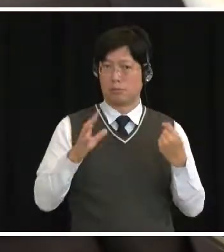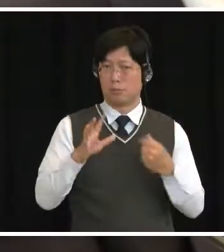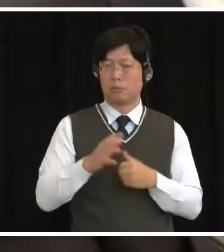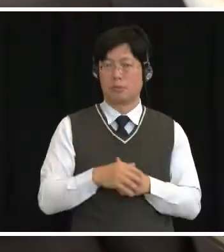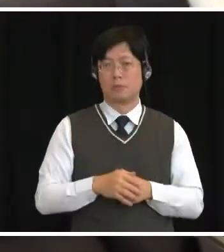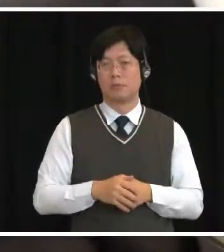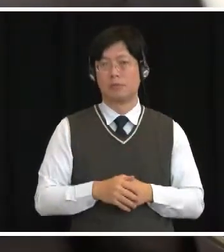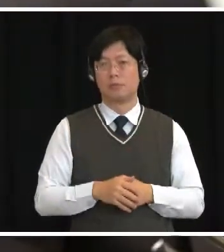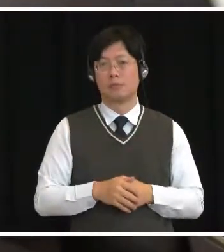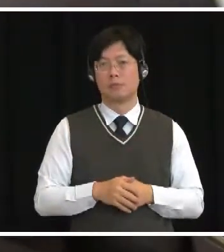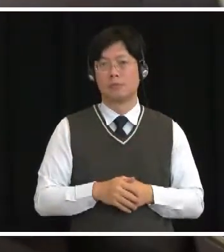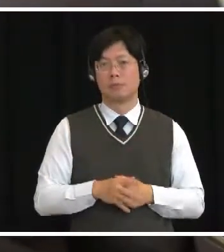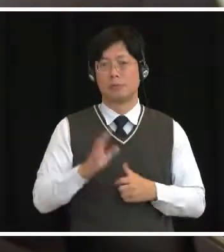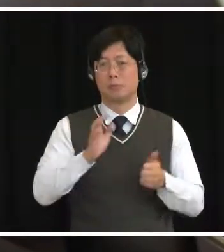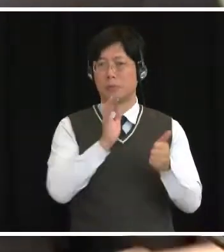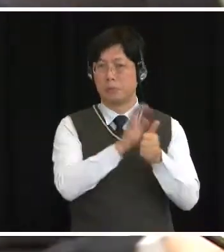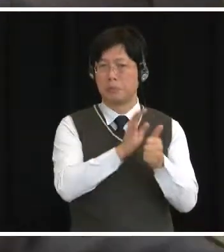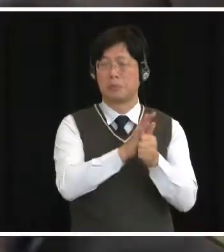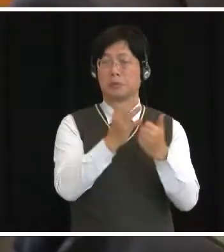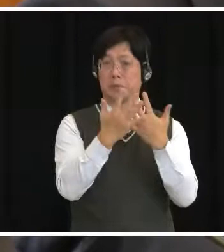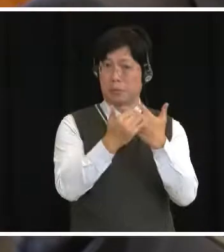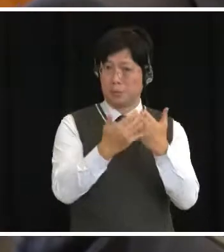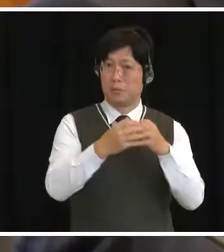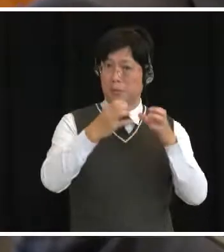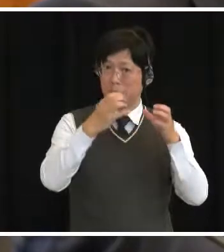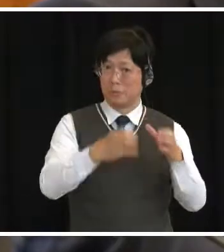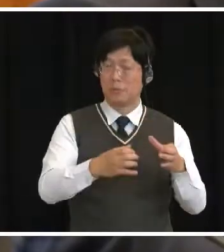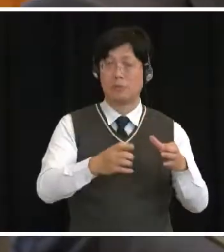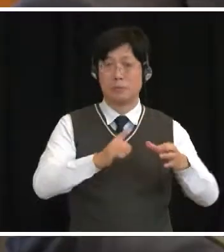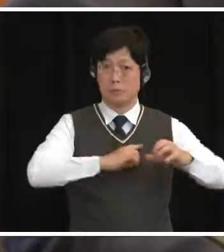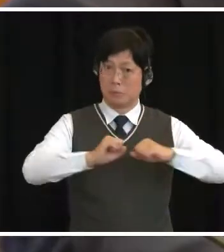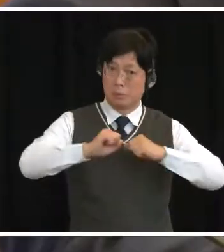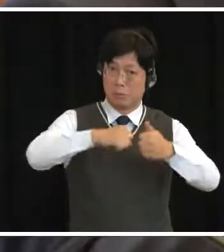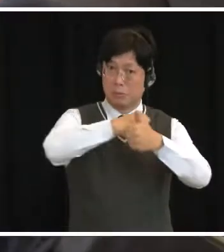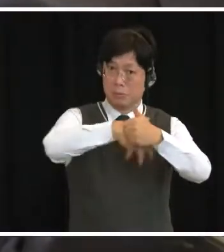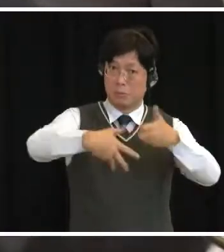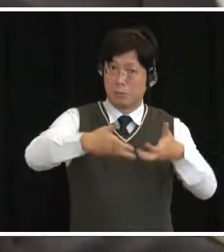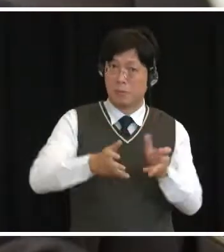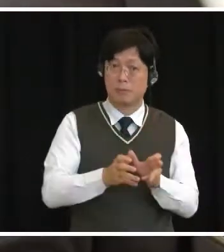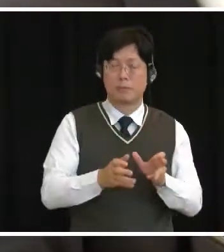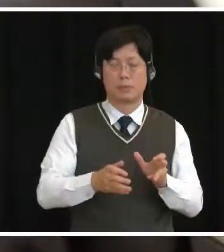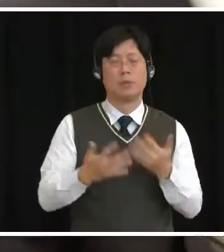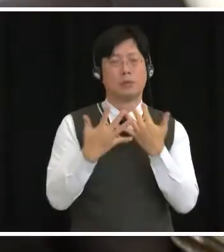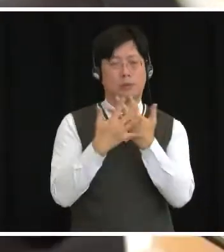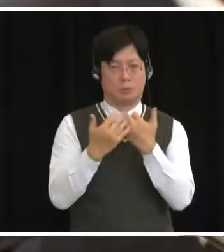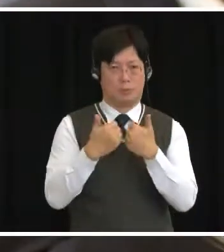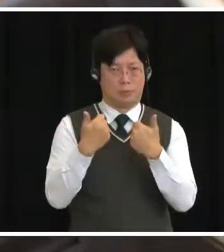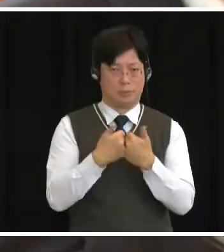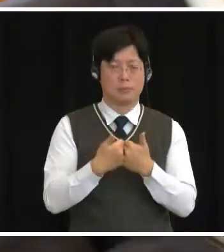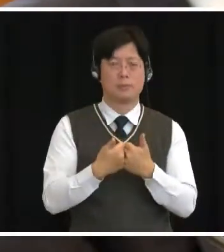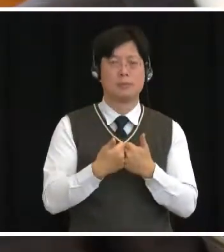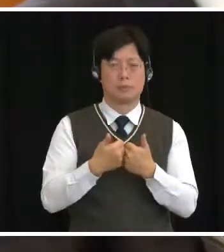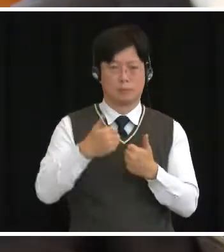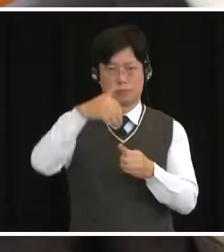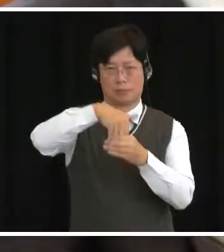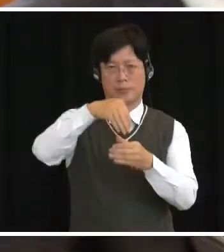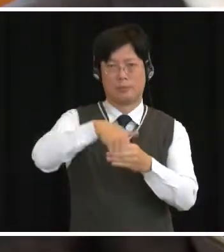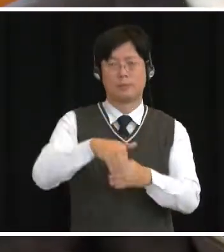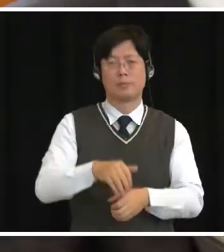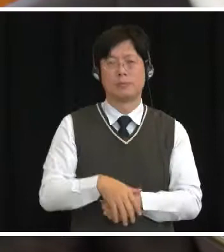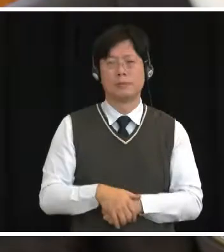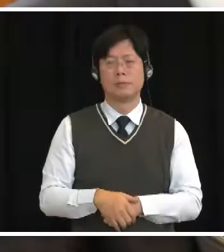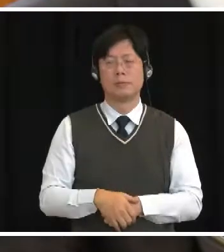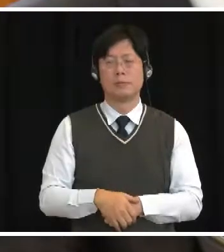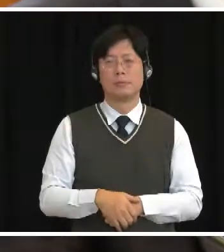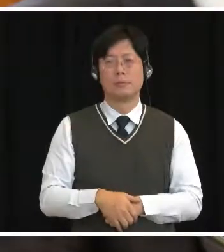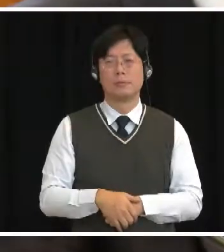the higher education law, there are also provisions assisting students to set